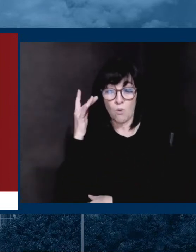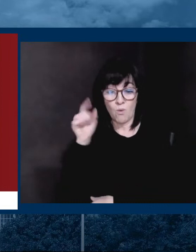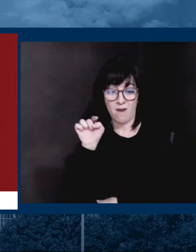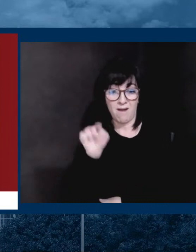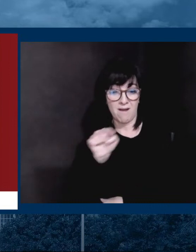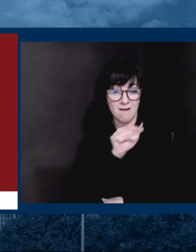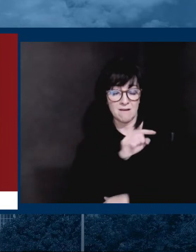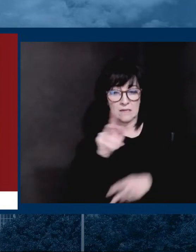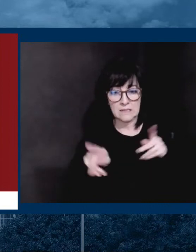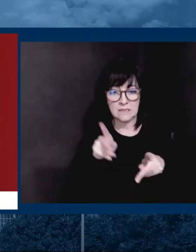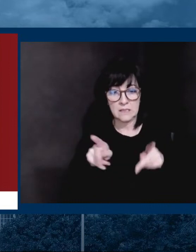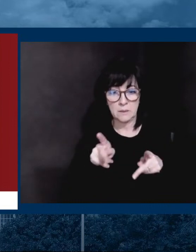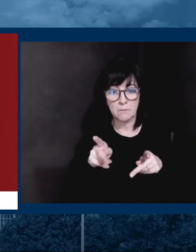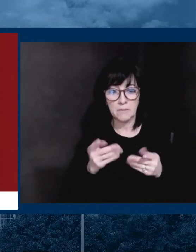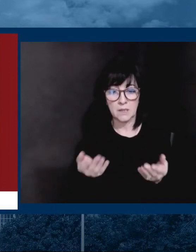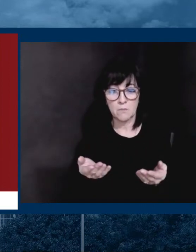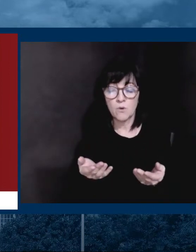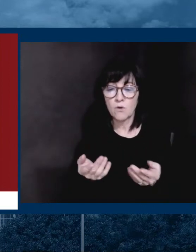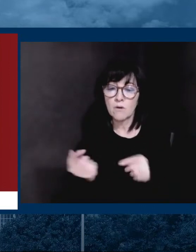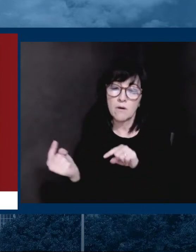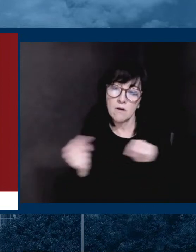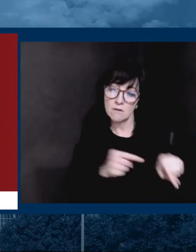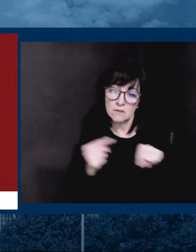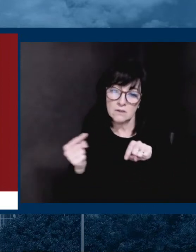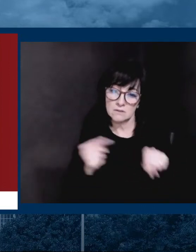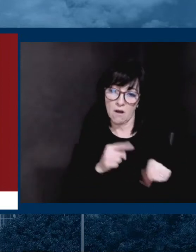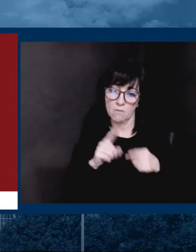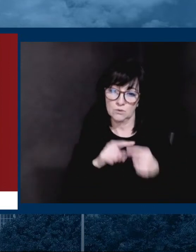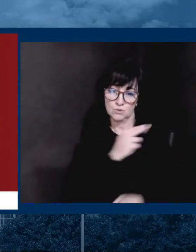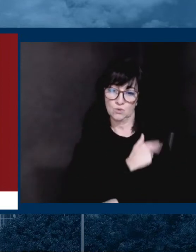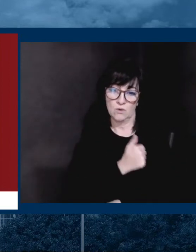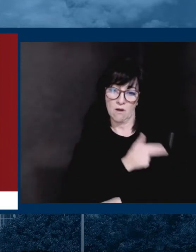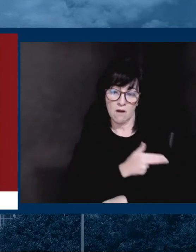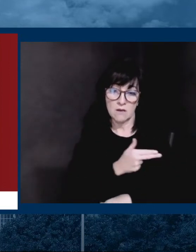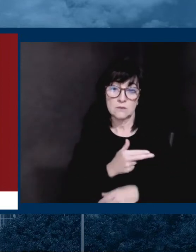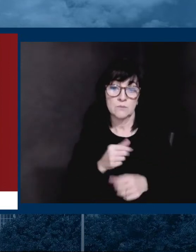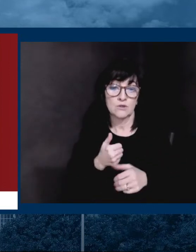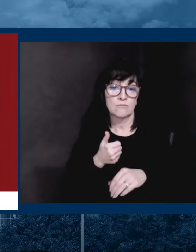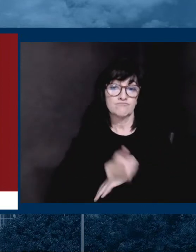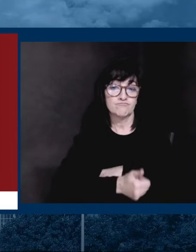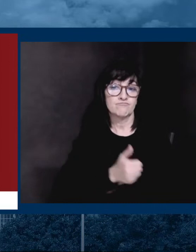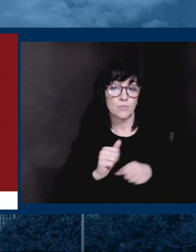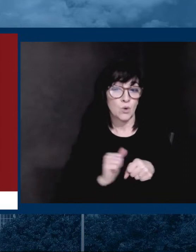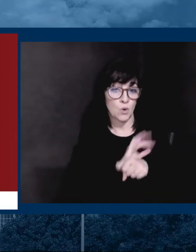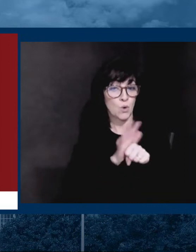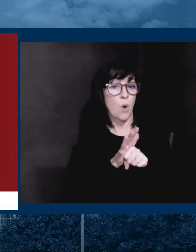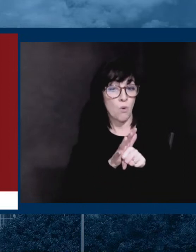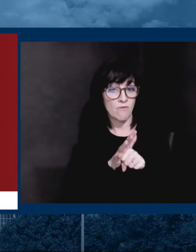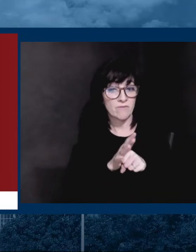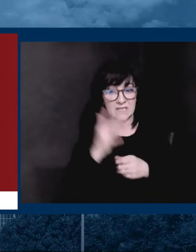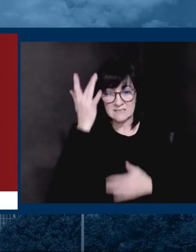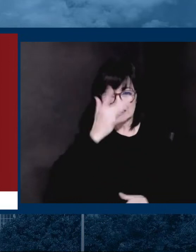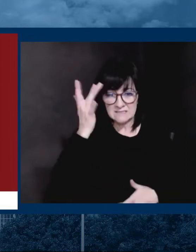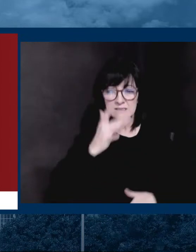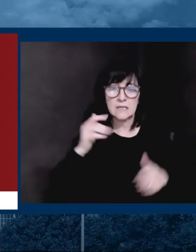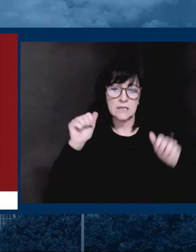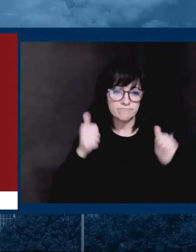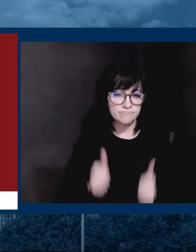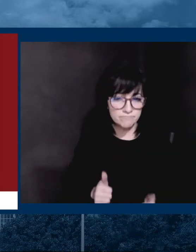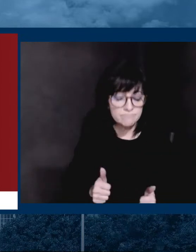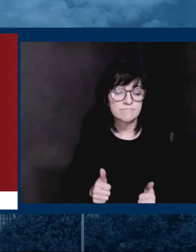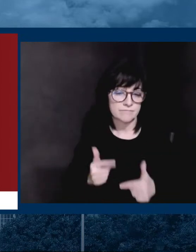hospital with serious COVID-19 symptoms. They're also helping with the treatment